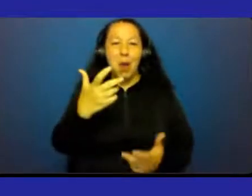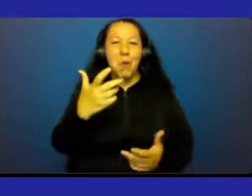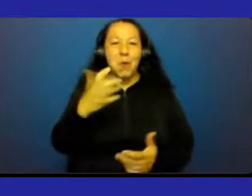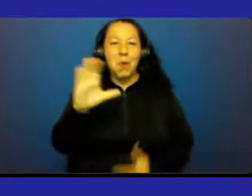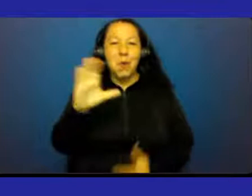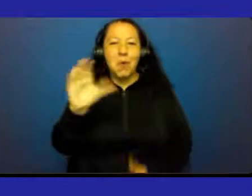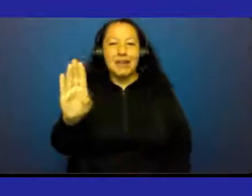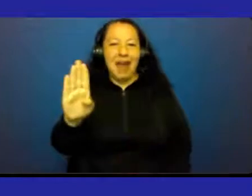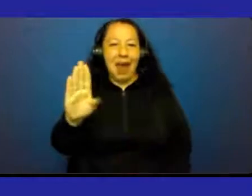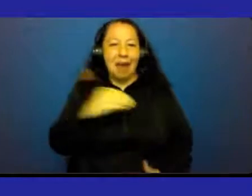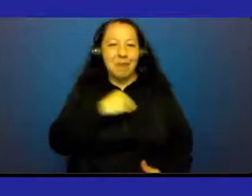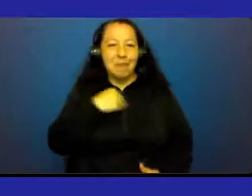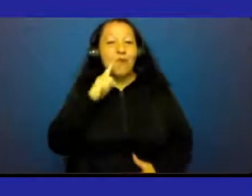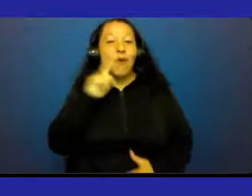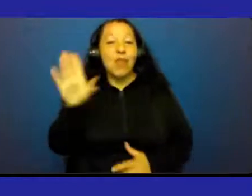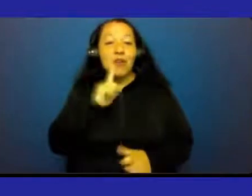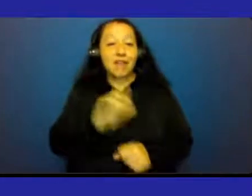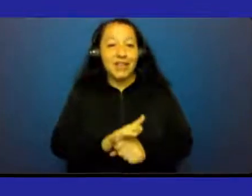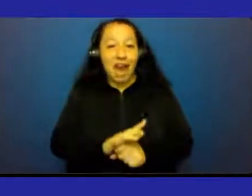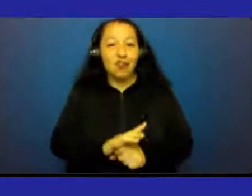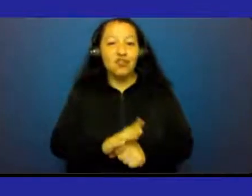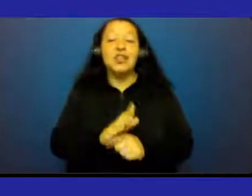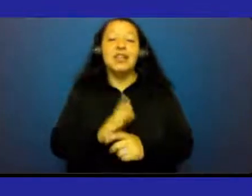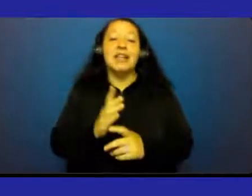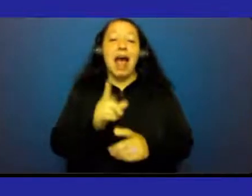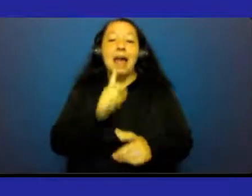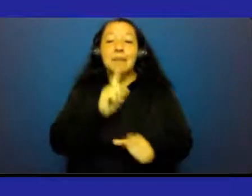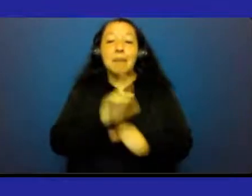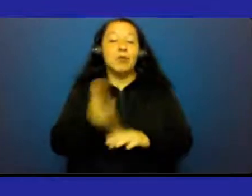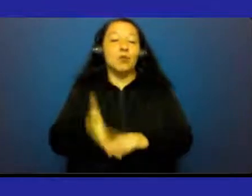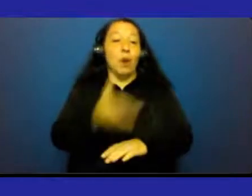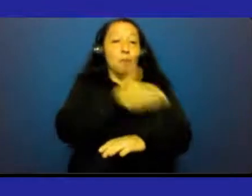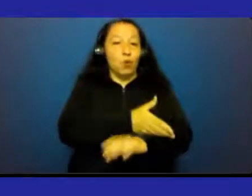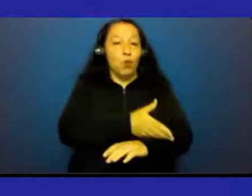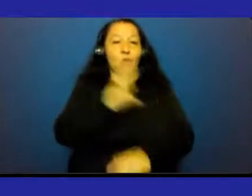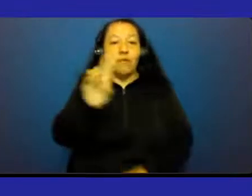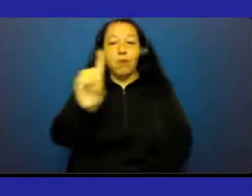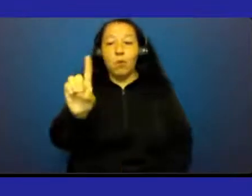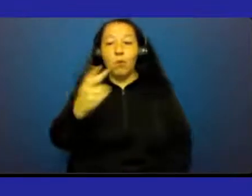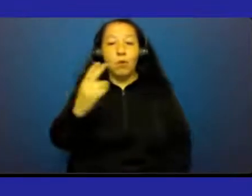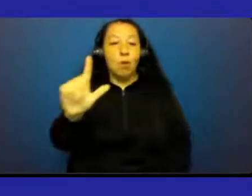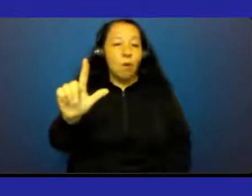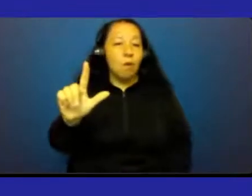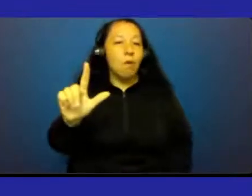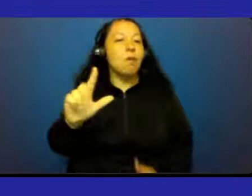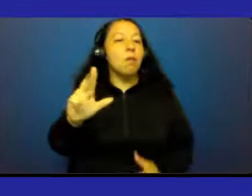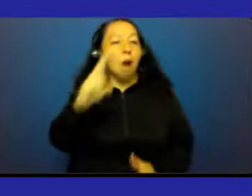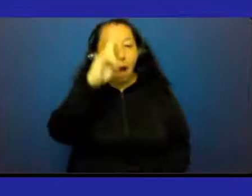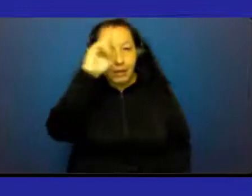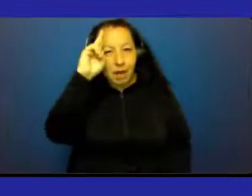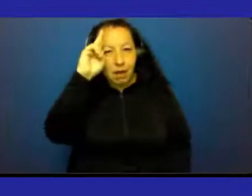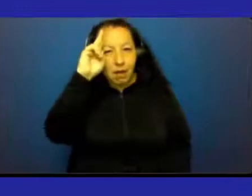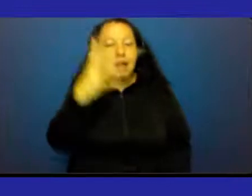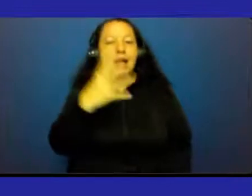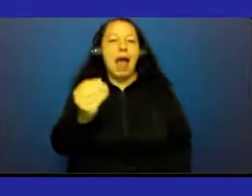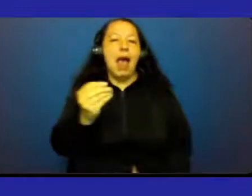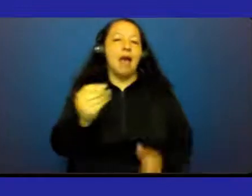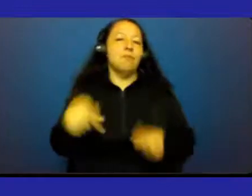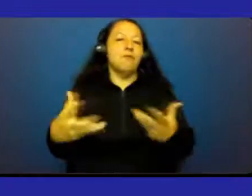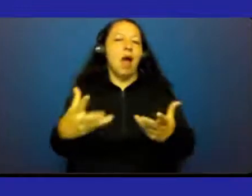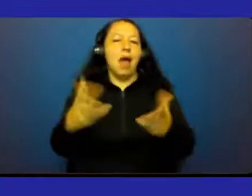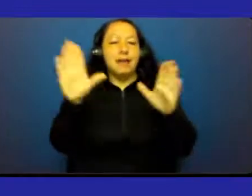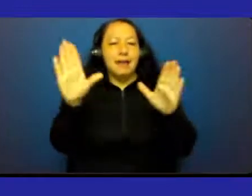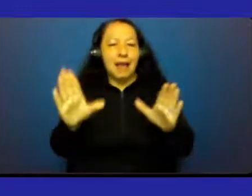and commitment to improve Woodhull Hospital and providing excellent health care for residents of North Brooklyn,